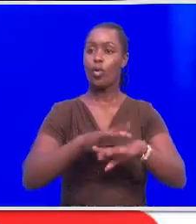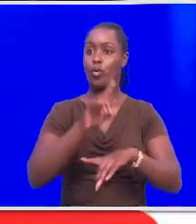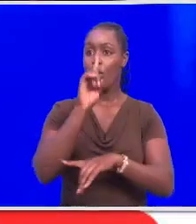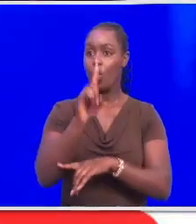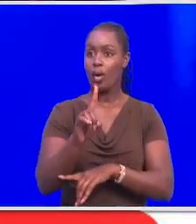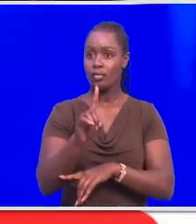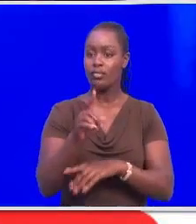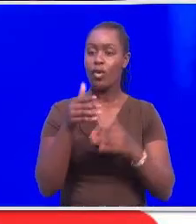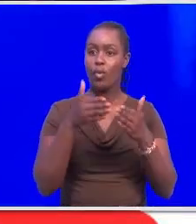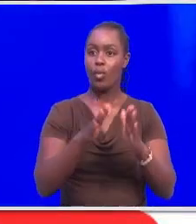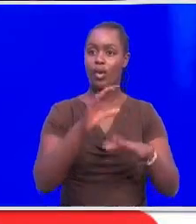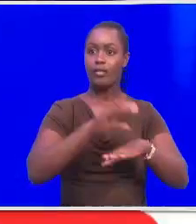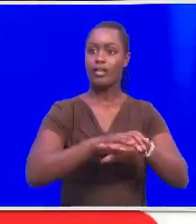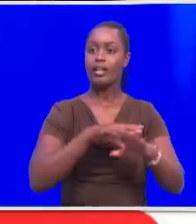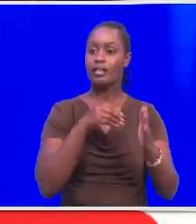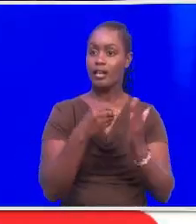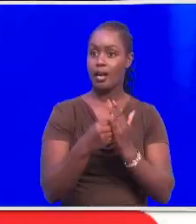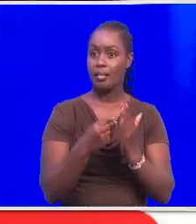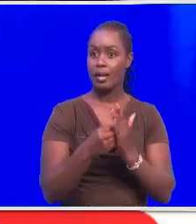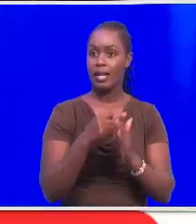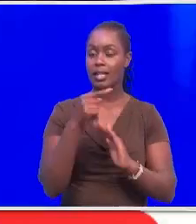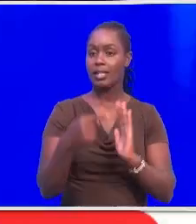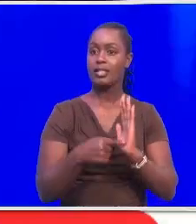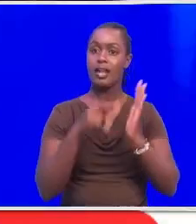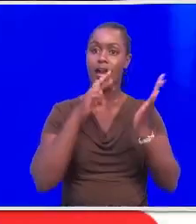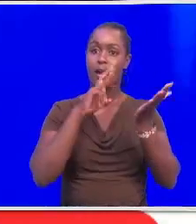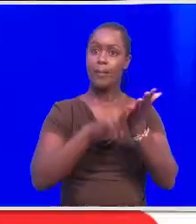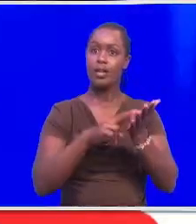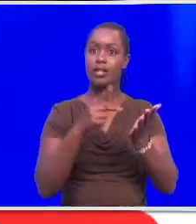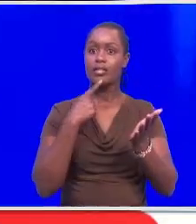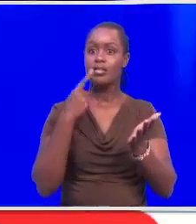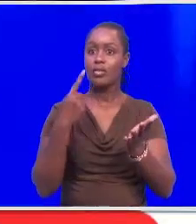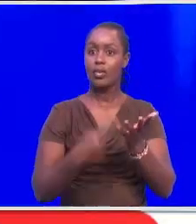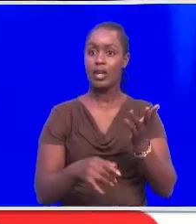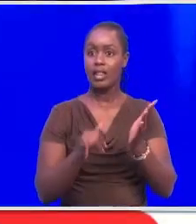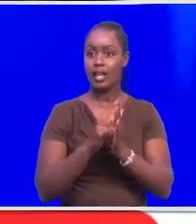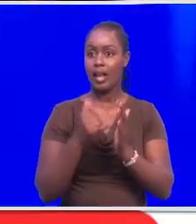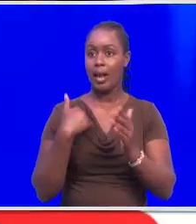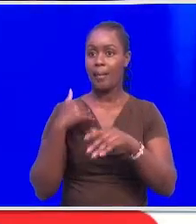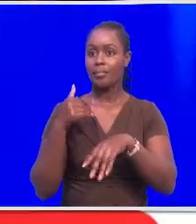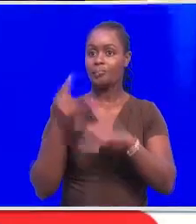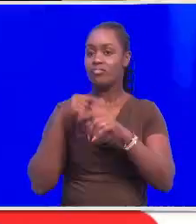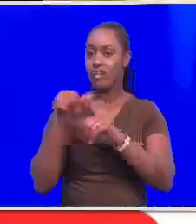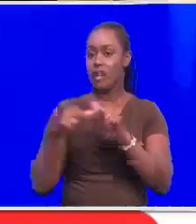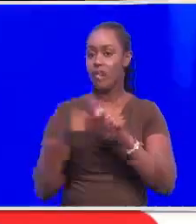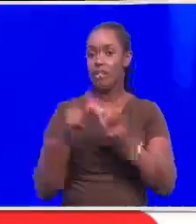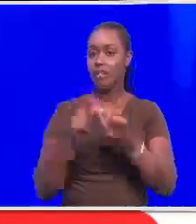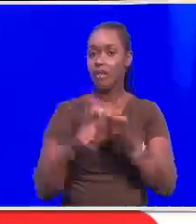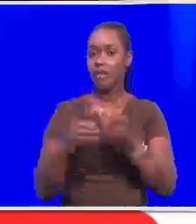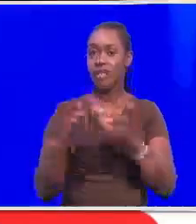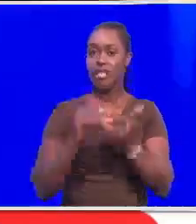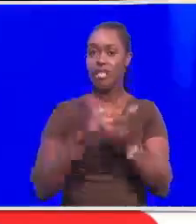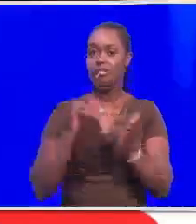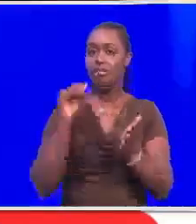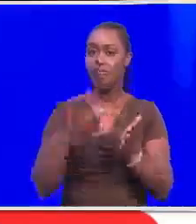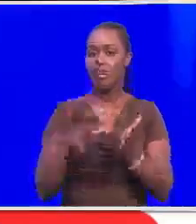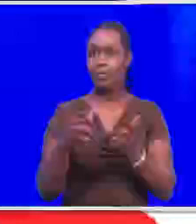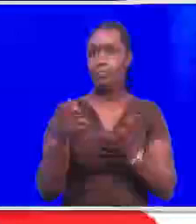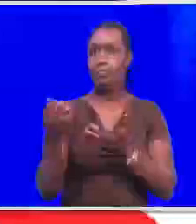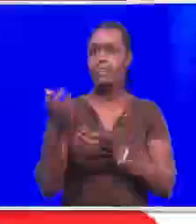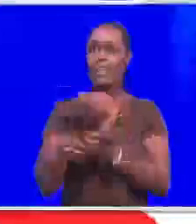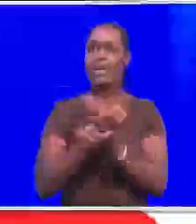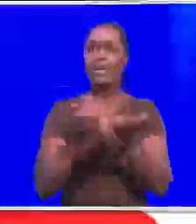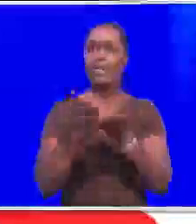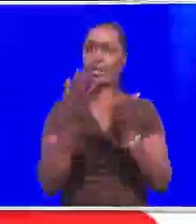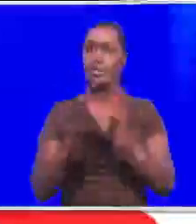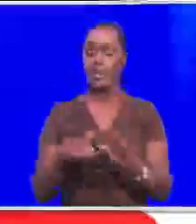is, of course, withstanding the post or the threats that have been posed by the whole cost of living entrepreneurs in Nairobi, led by